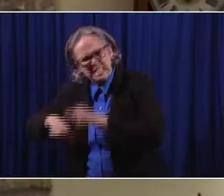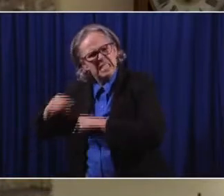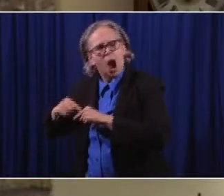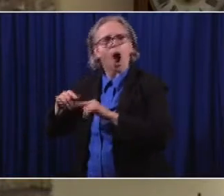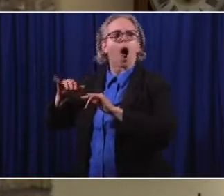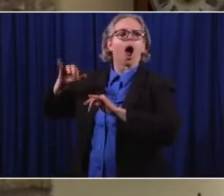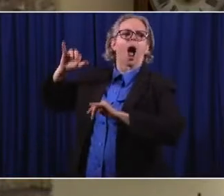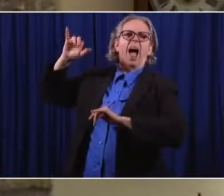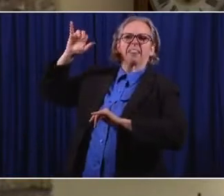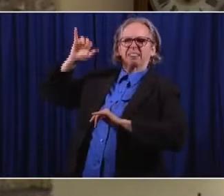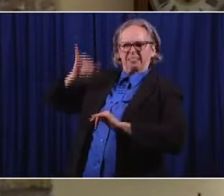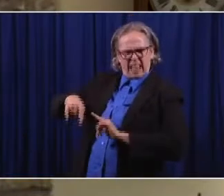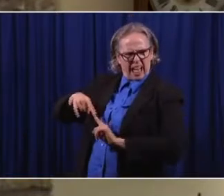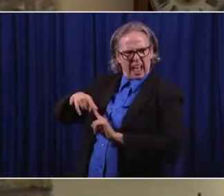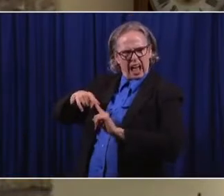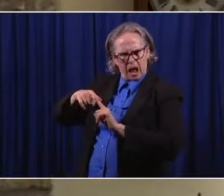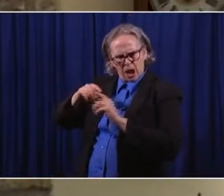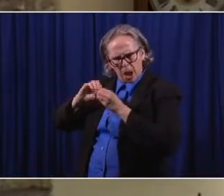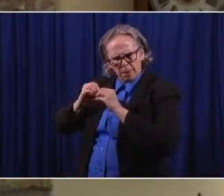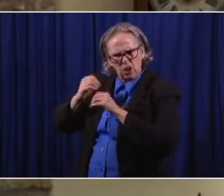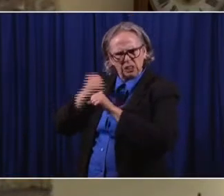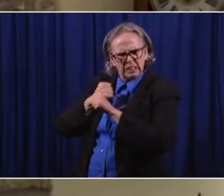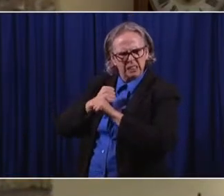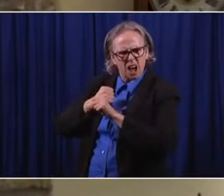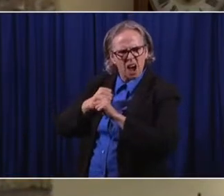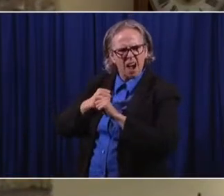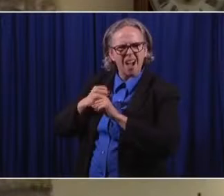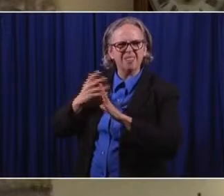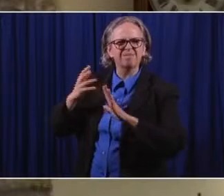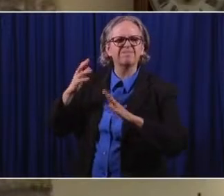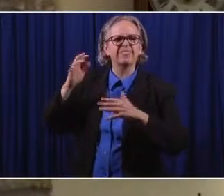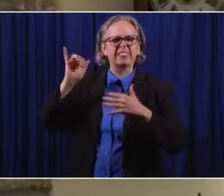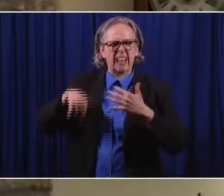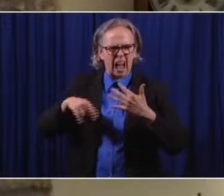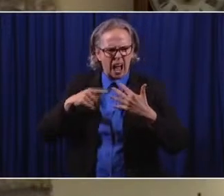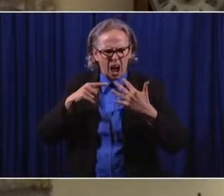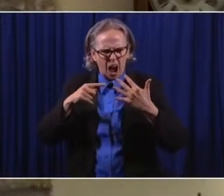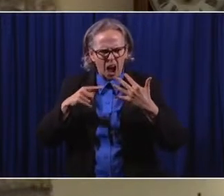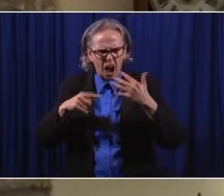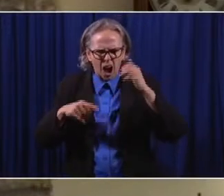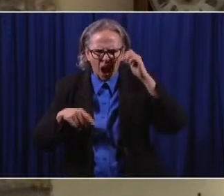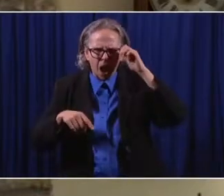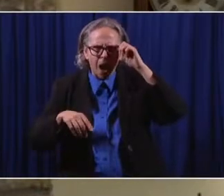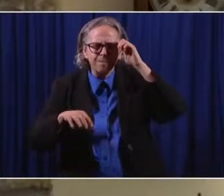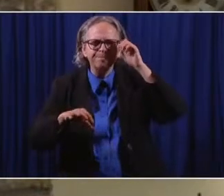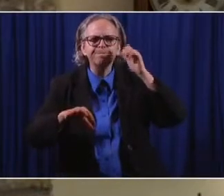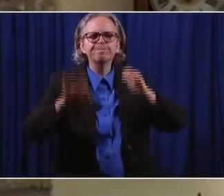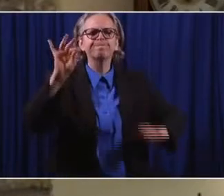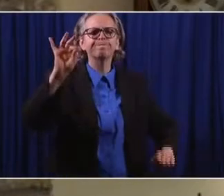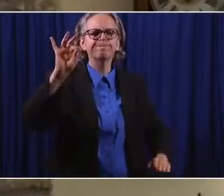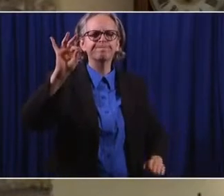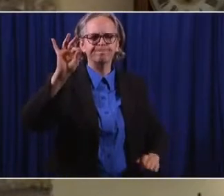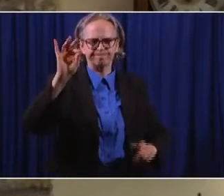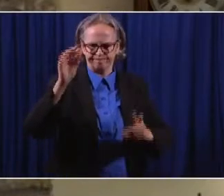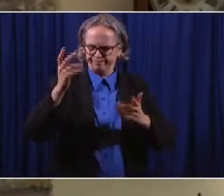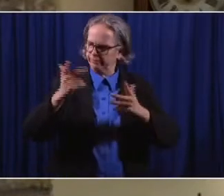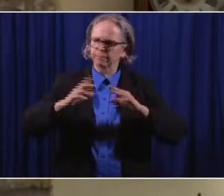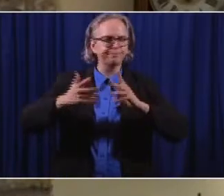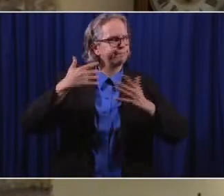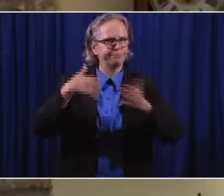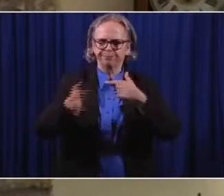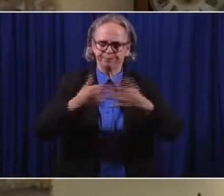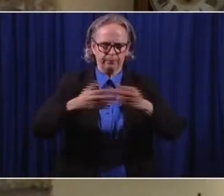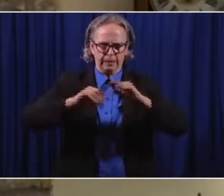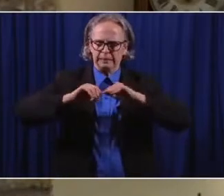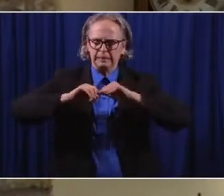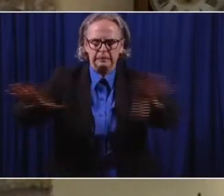out. As soon as we found out, I said, okay, just, get those applications in the mail. And they did